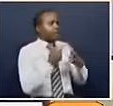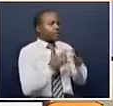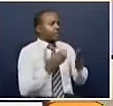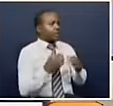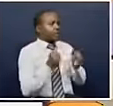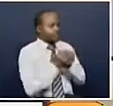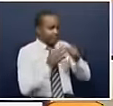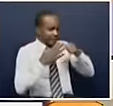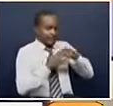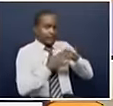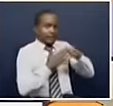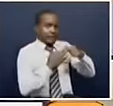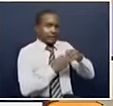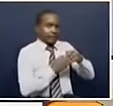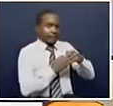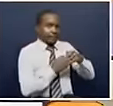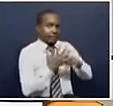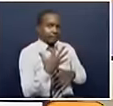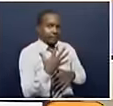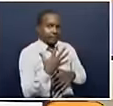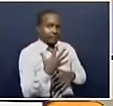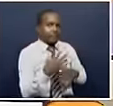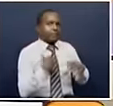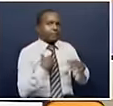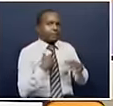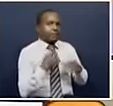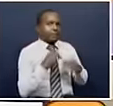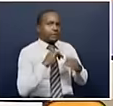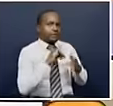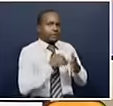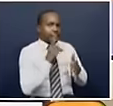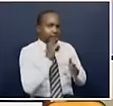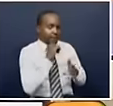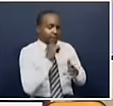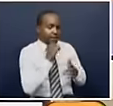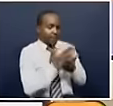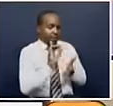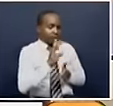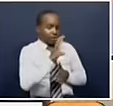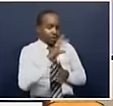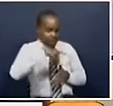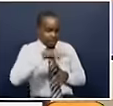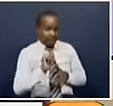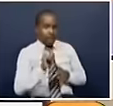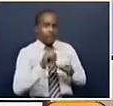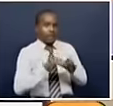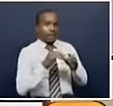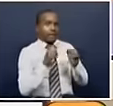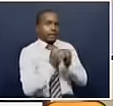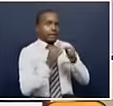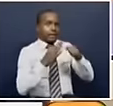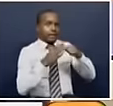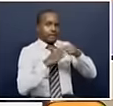in 1985. As a matter of fact, I had just finished my part one of CPA in 1984 at Kimathi Institute